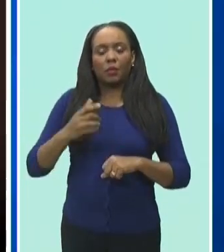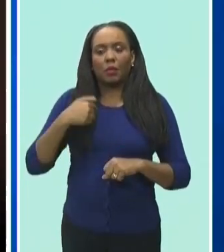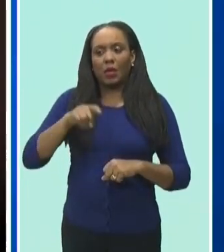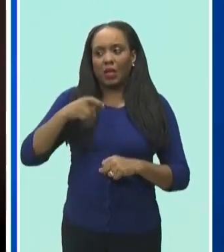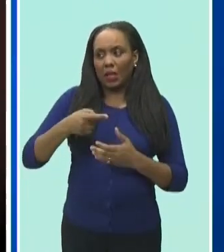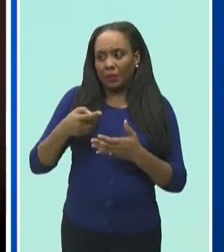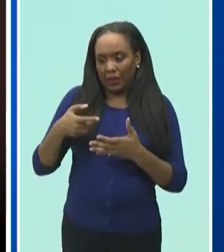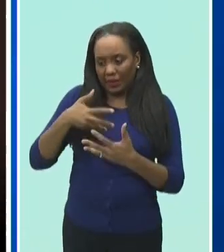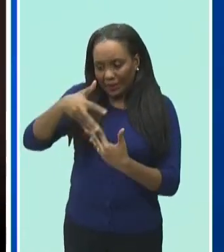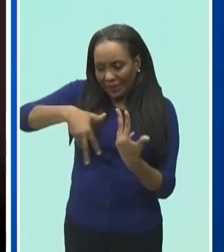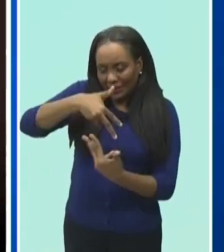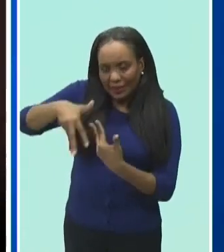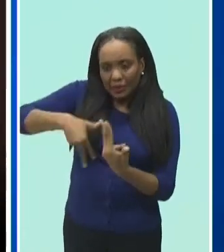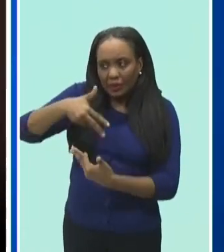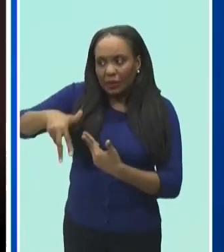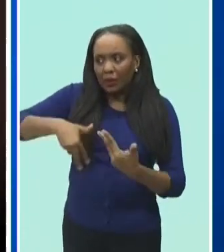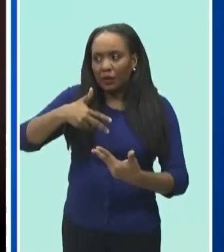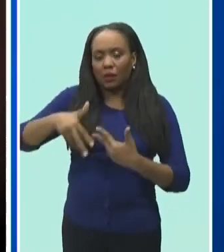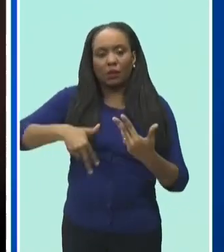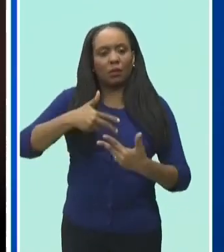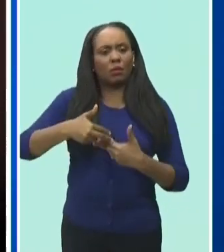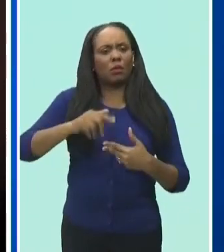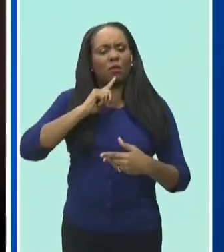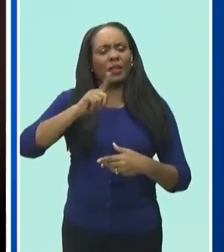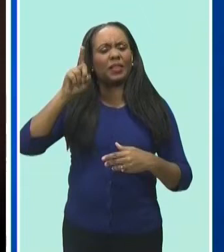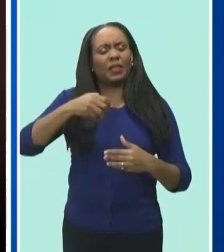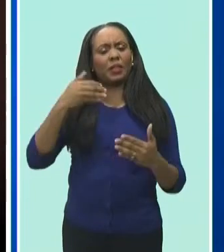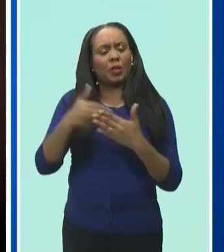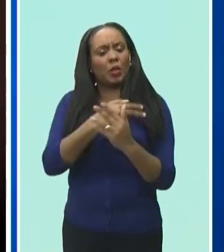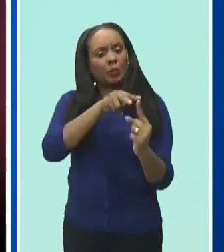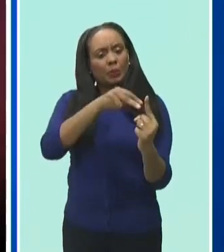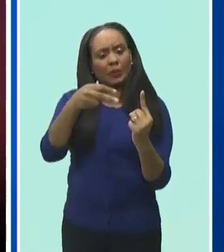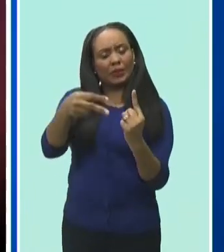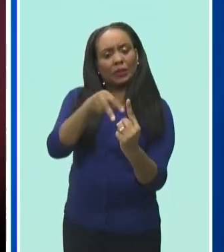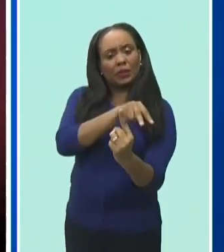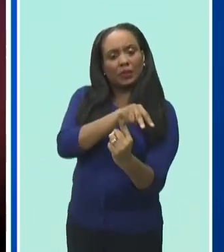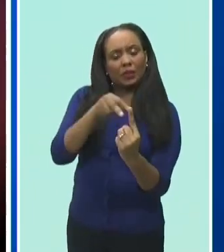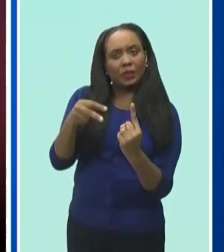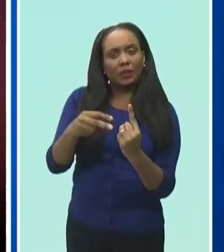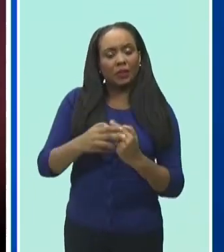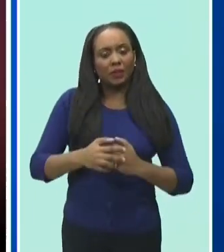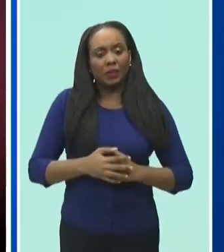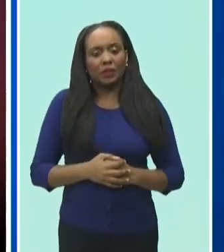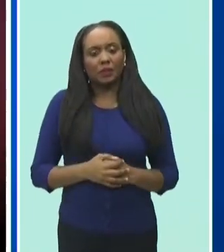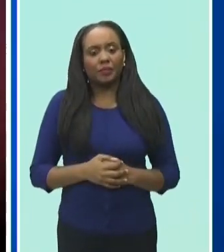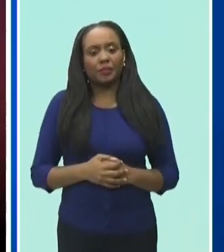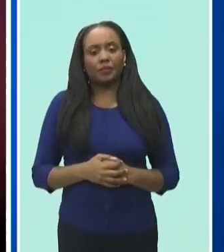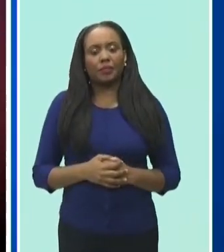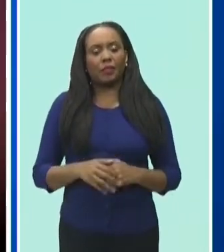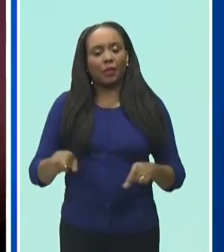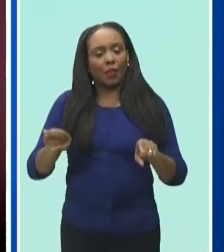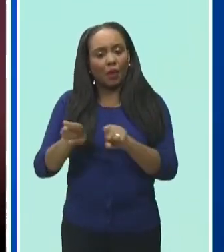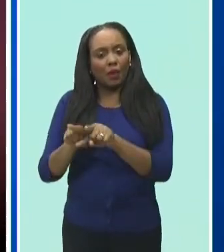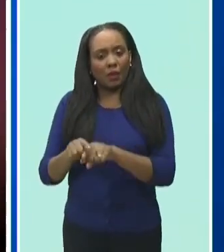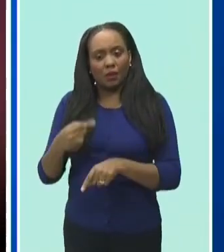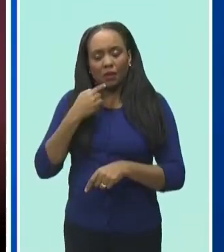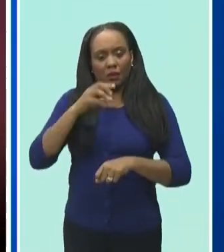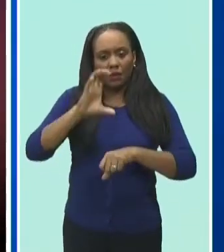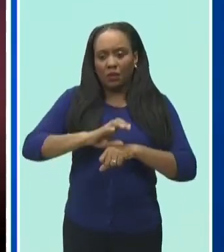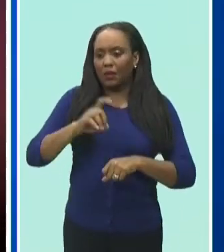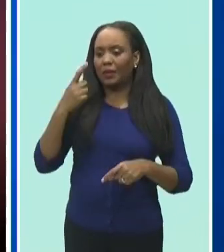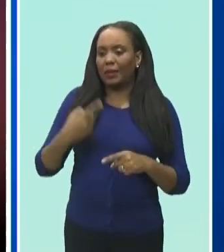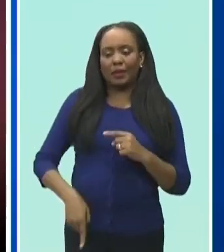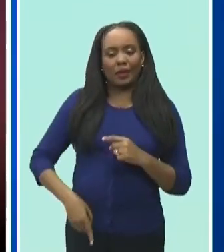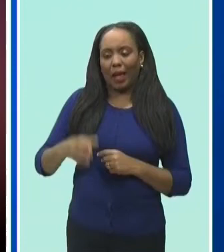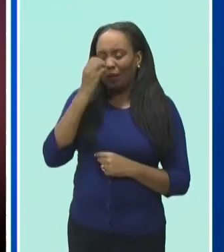of the wider society, bringing some perspectives to bear on these things. The Archbishop also said the church could not ignore